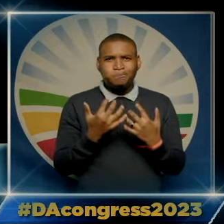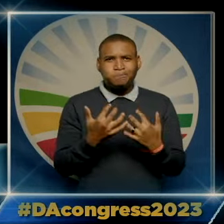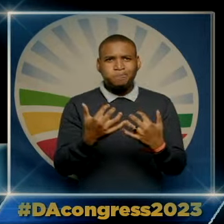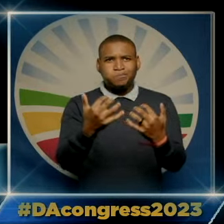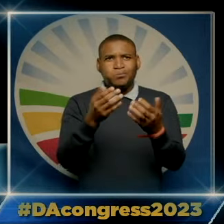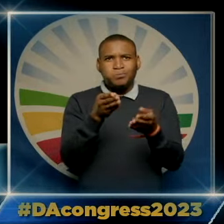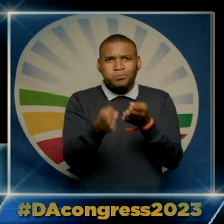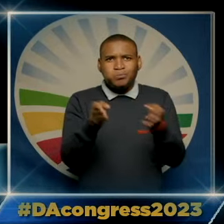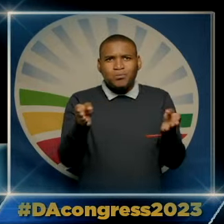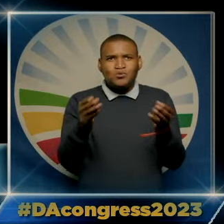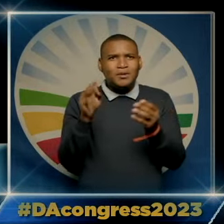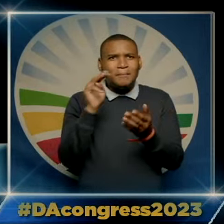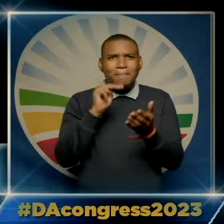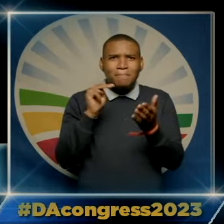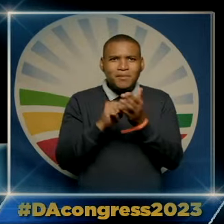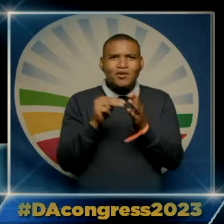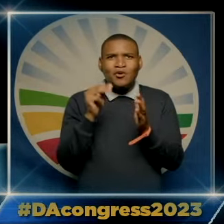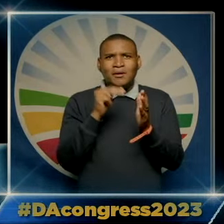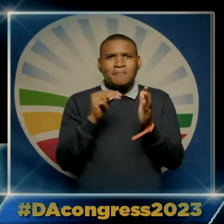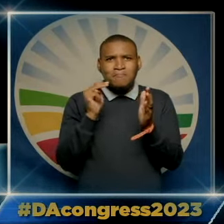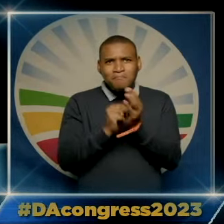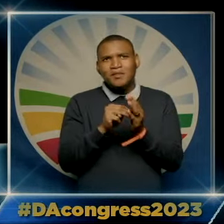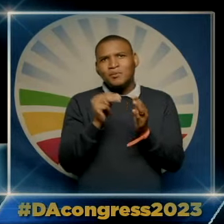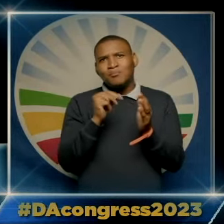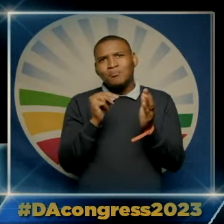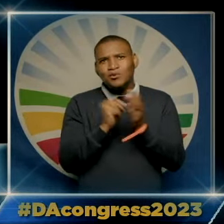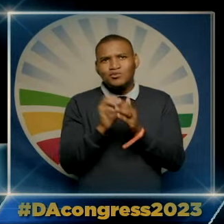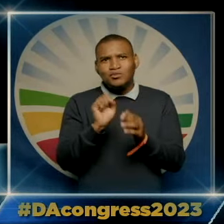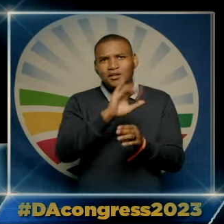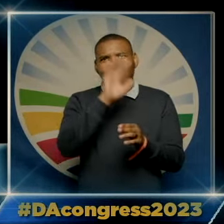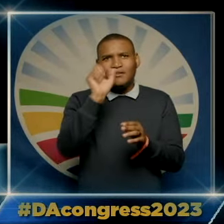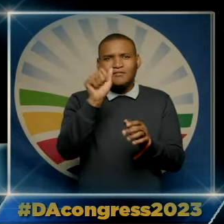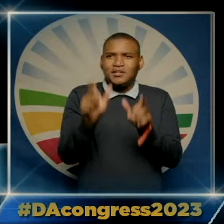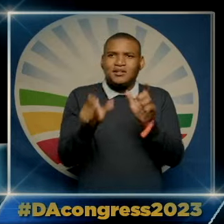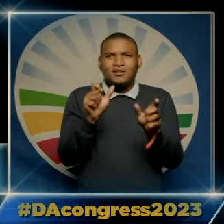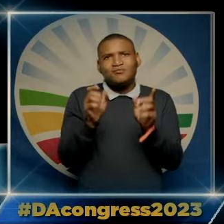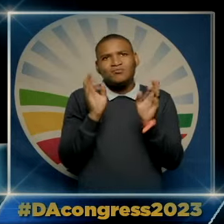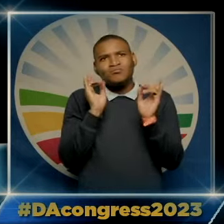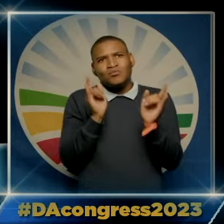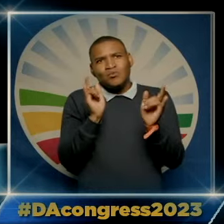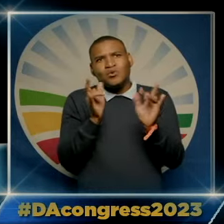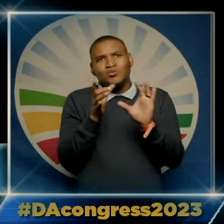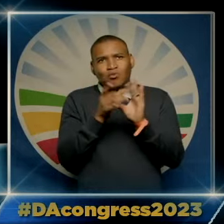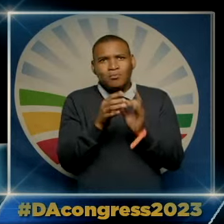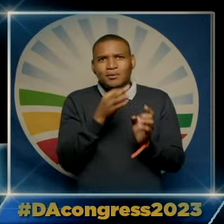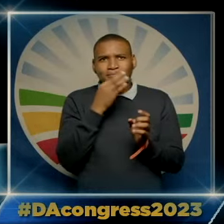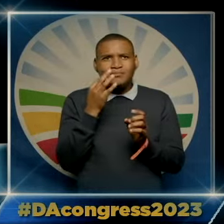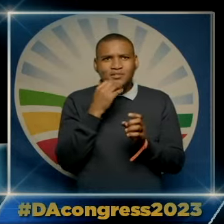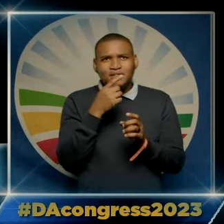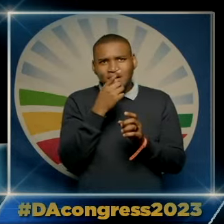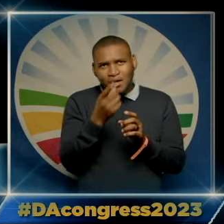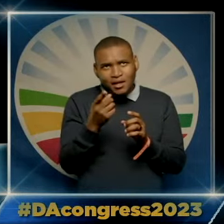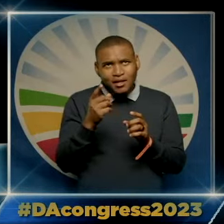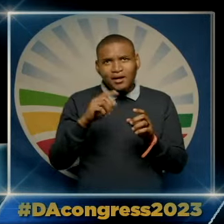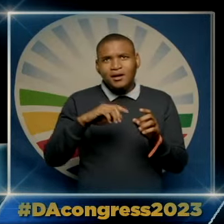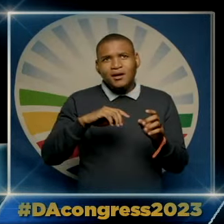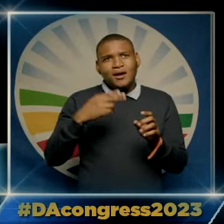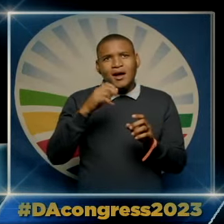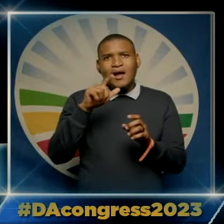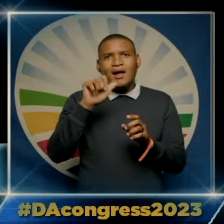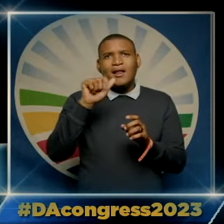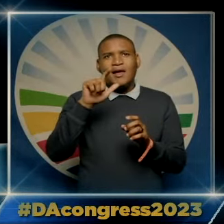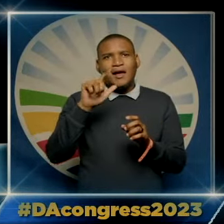the millions and millions of South Africans watching at home, I say dilly ding, dilly dong, hala la